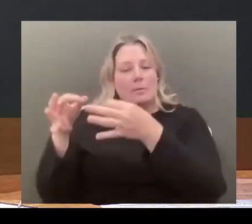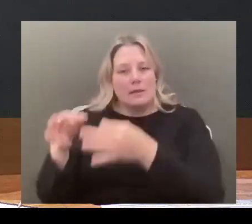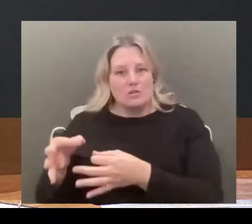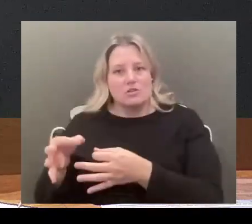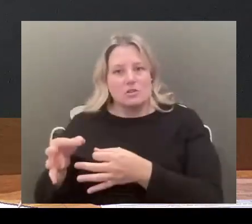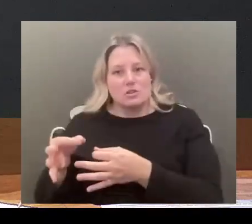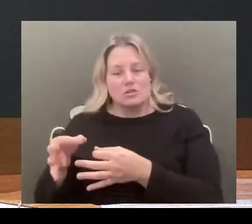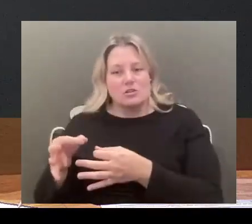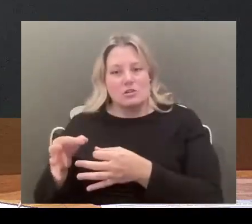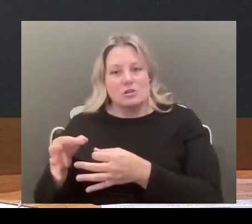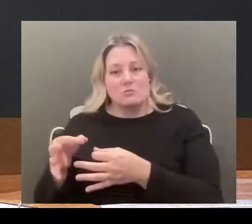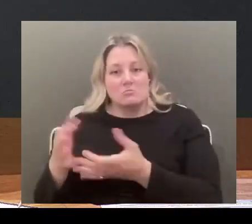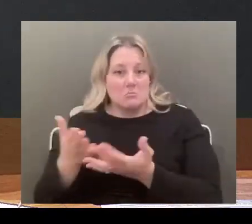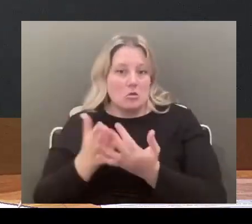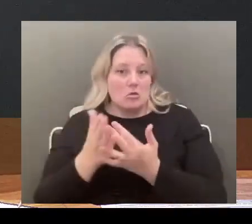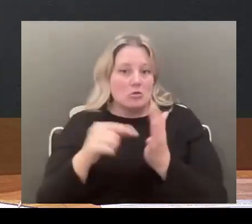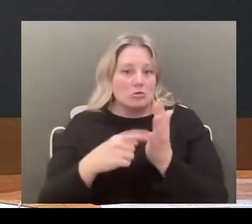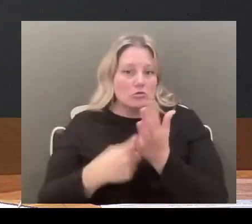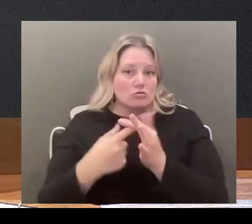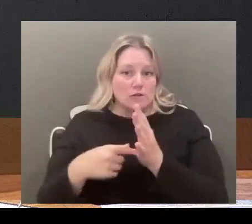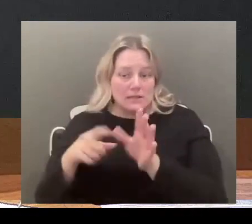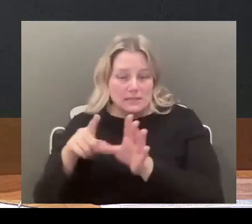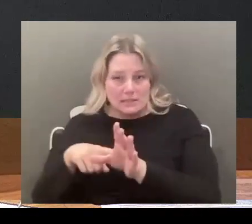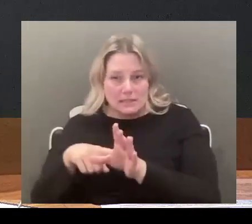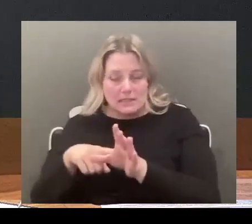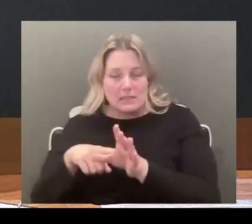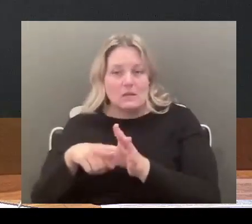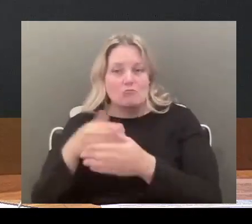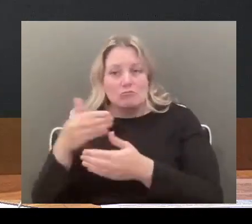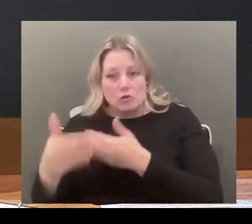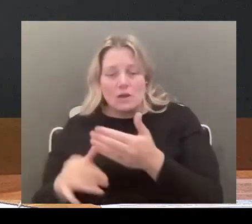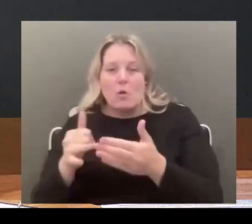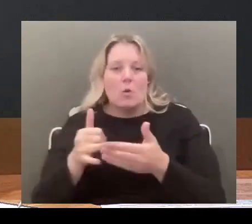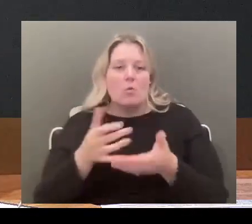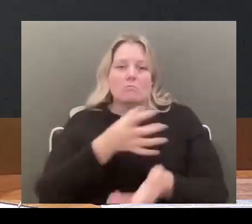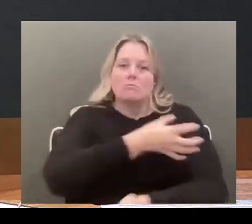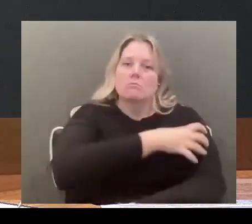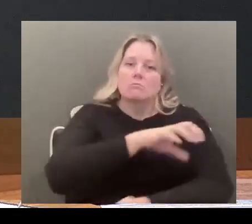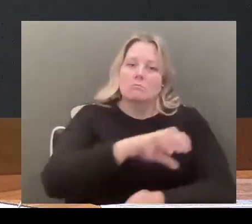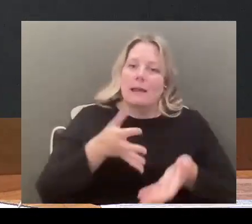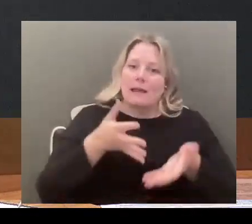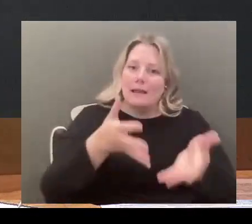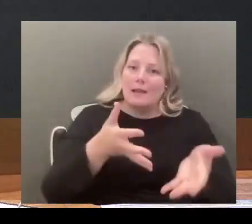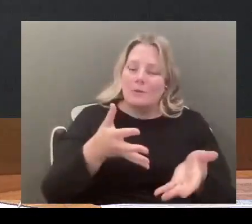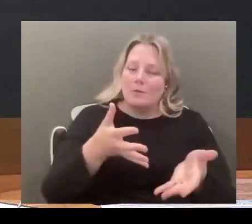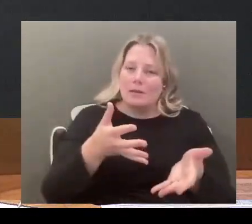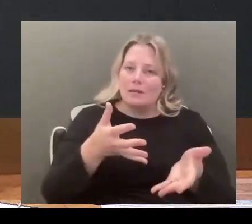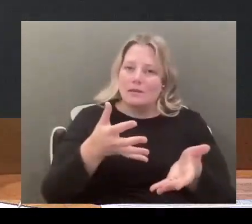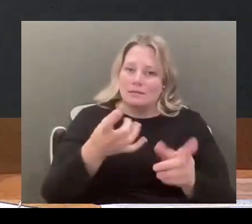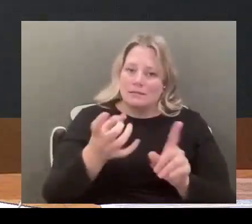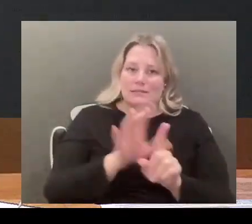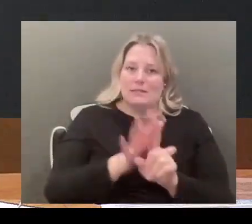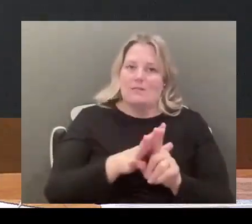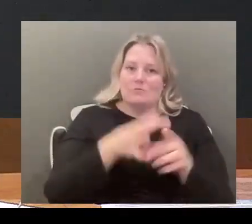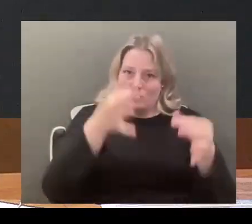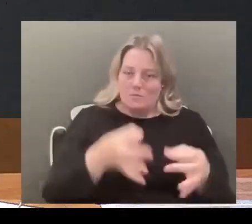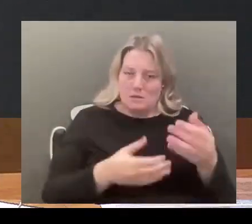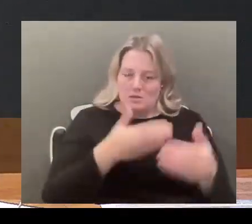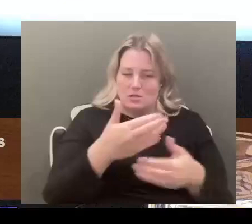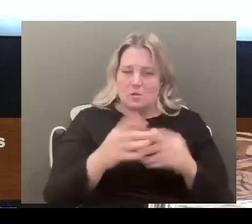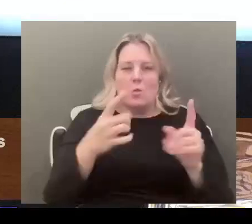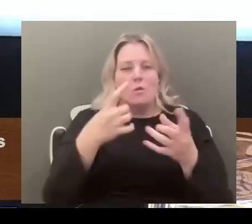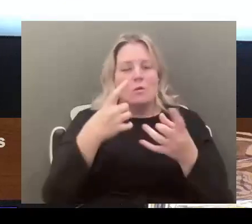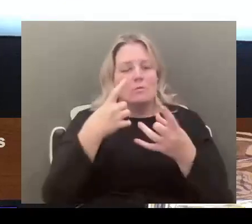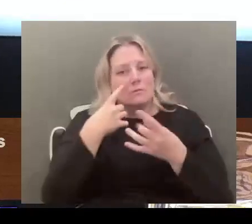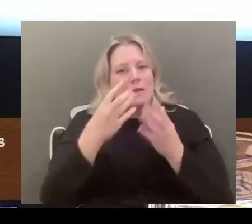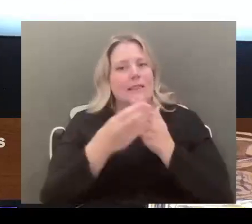through the treaty process or just enabling self-determination to happen? What leadership will you demonstrate? First critical one